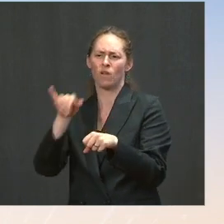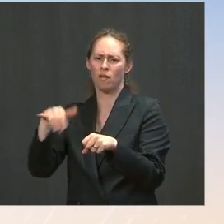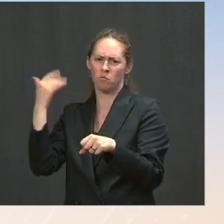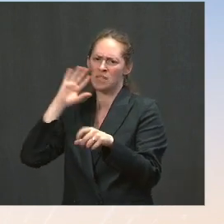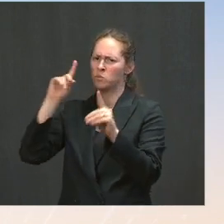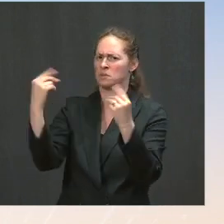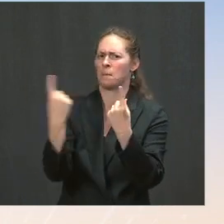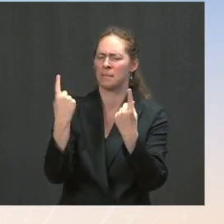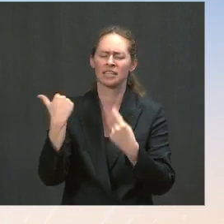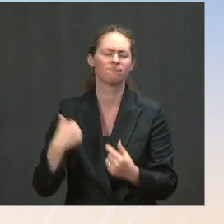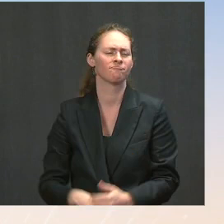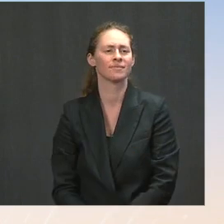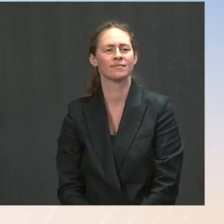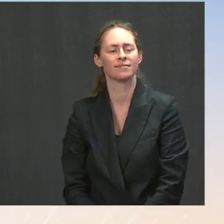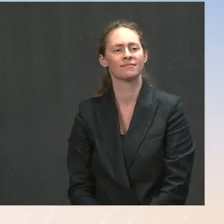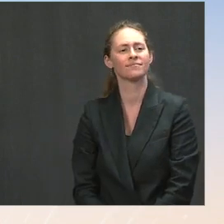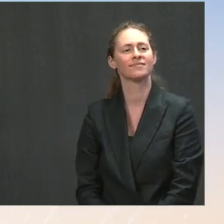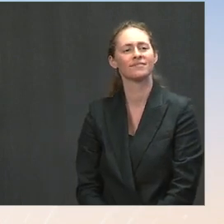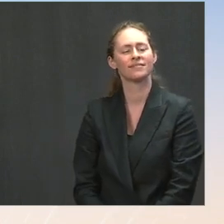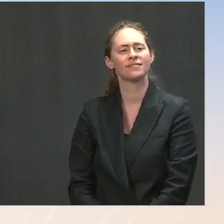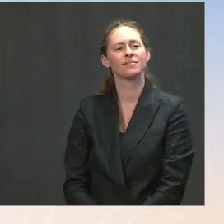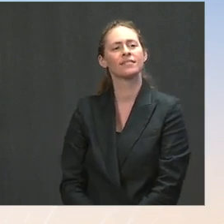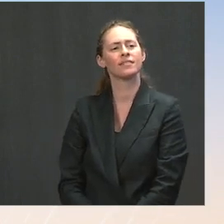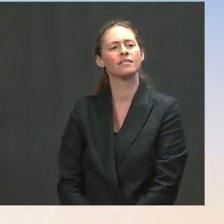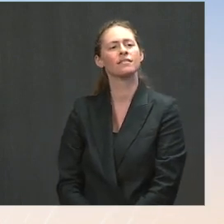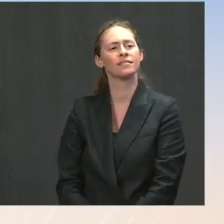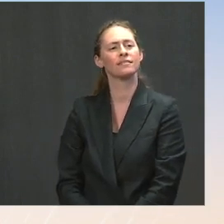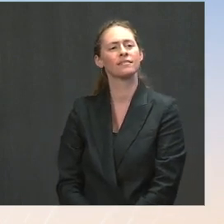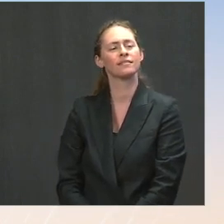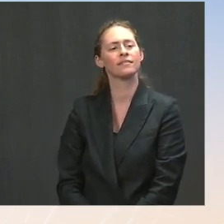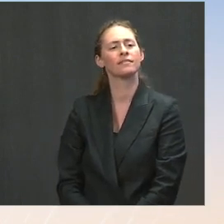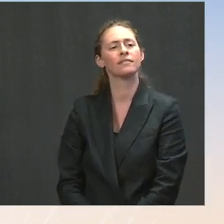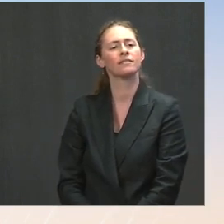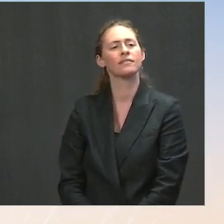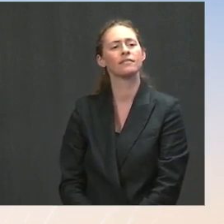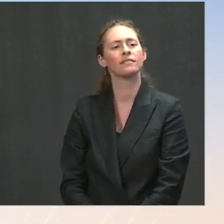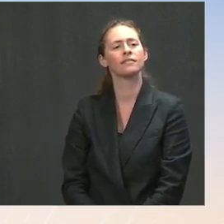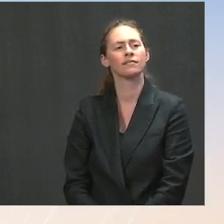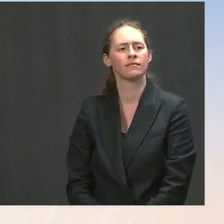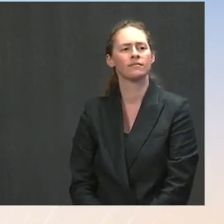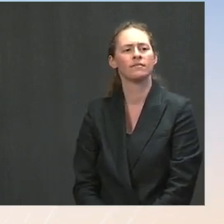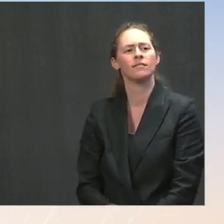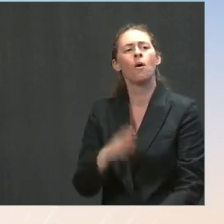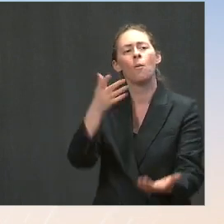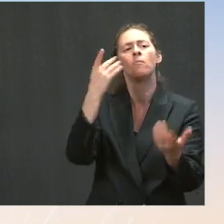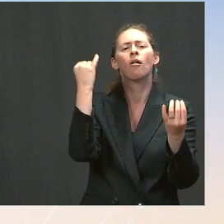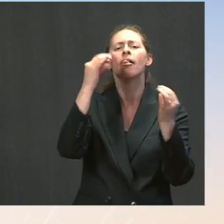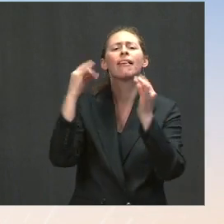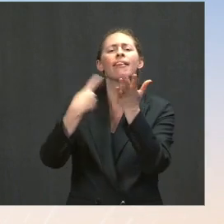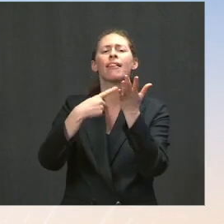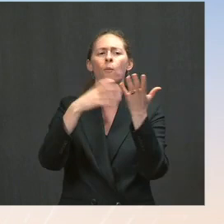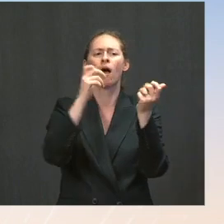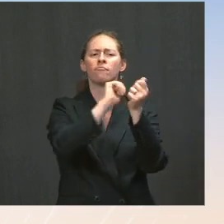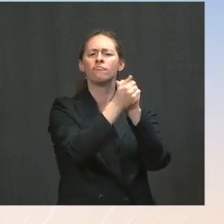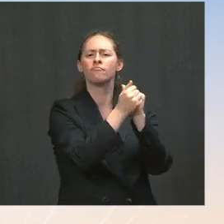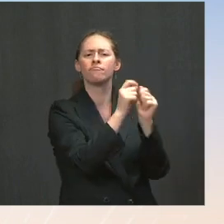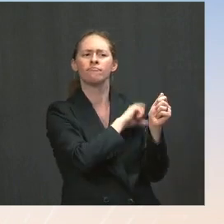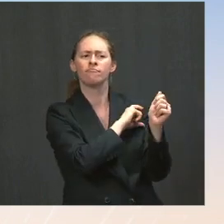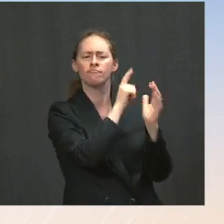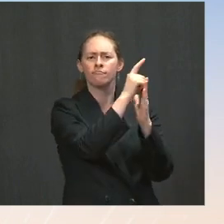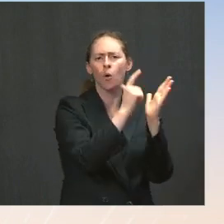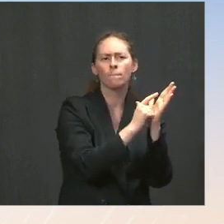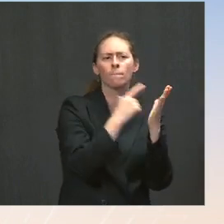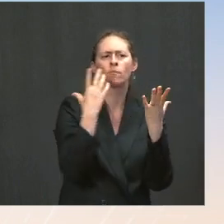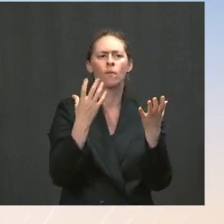about reforming the police generally. We've got cops now saying that the courts are too soft. Some progressives, including